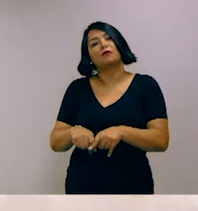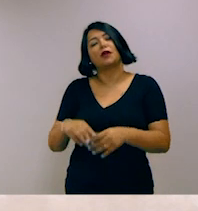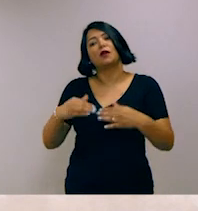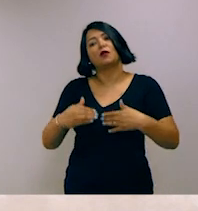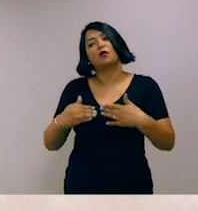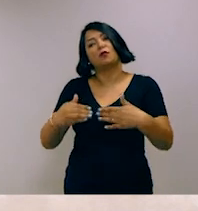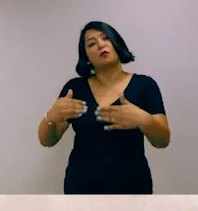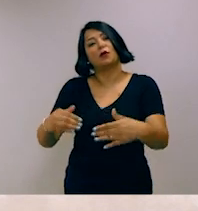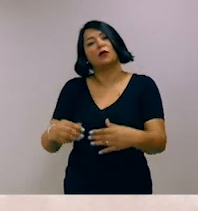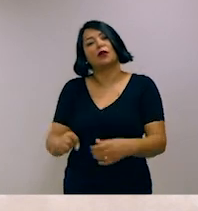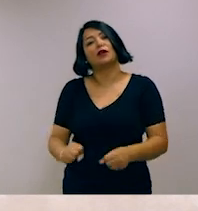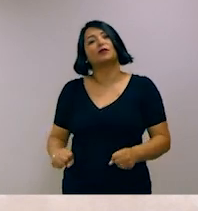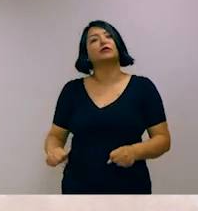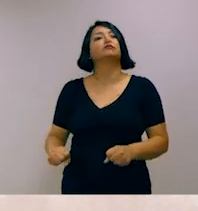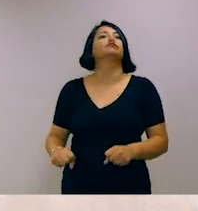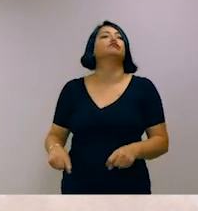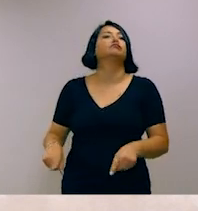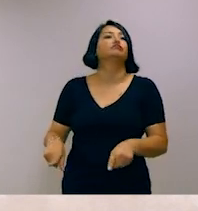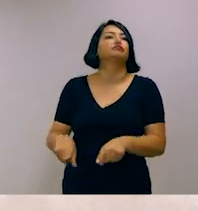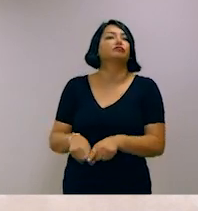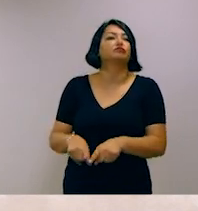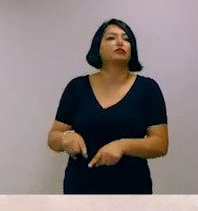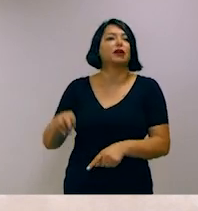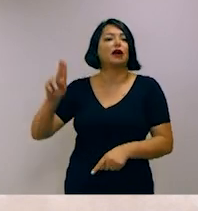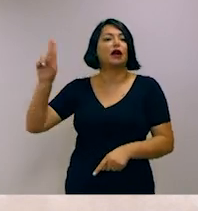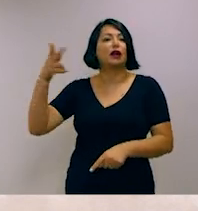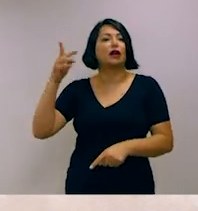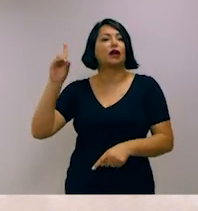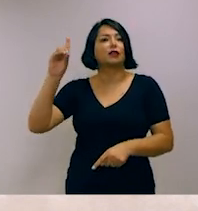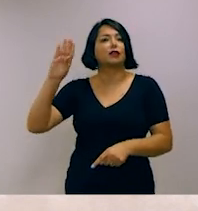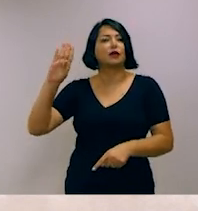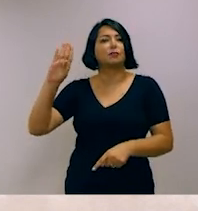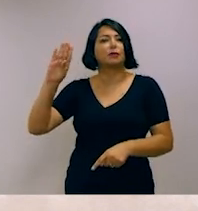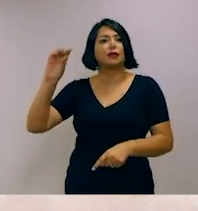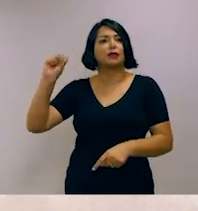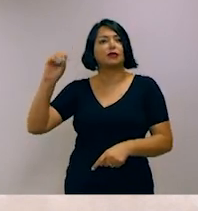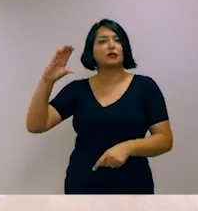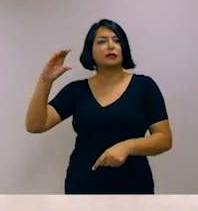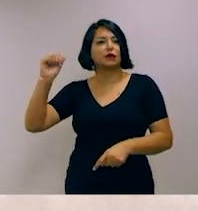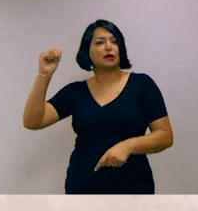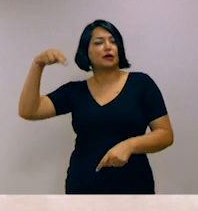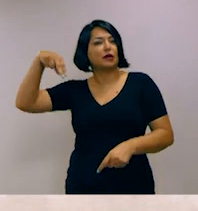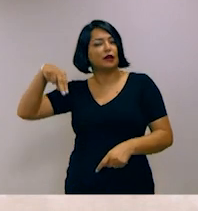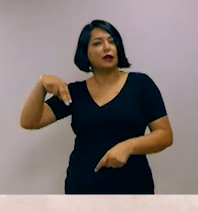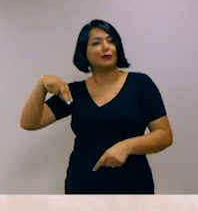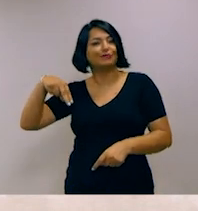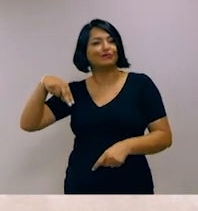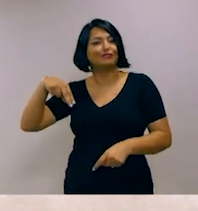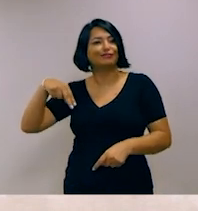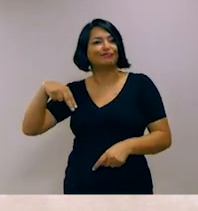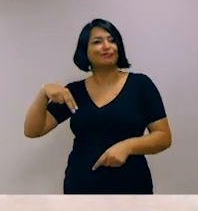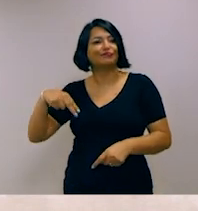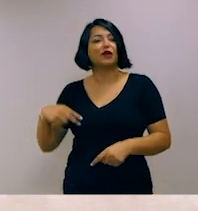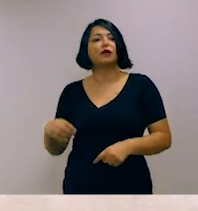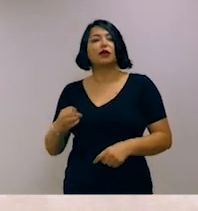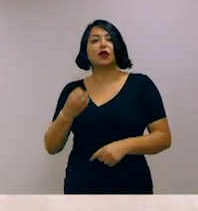HDB scan, which is a very good clustering tool. It doesn't